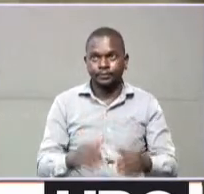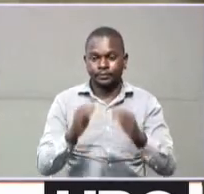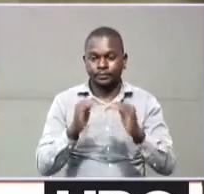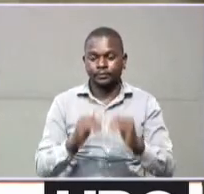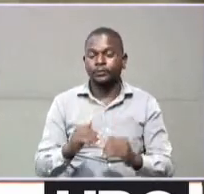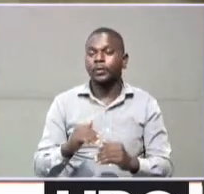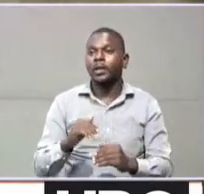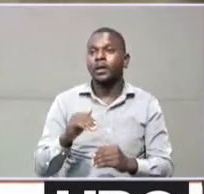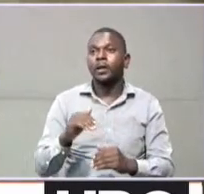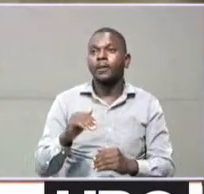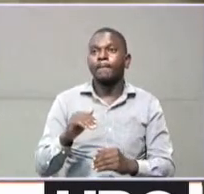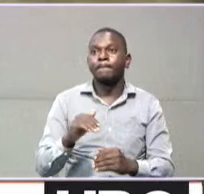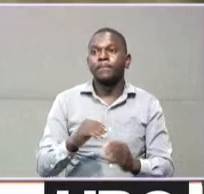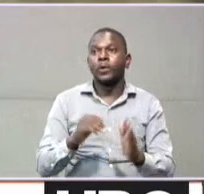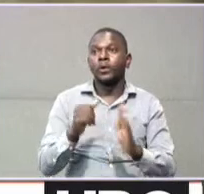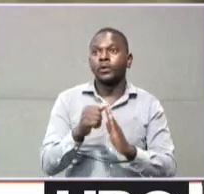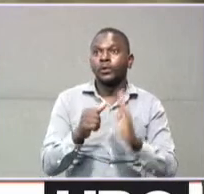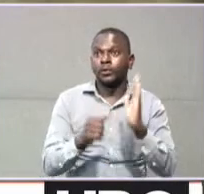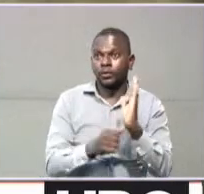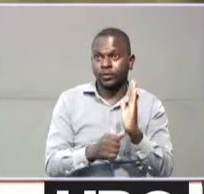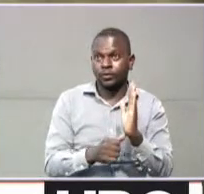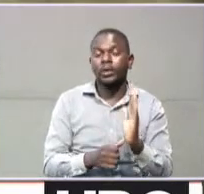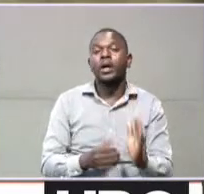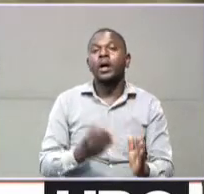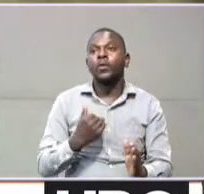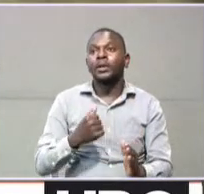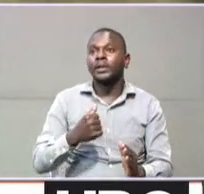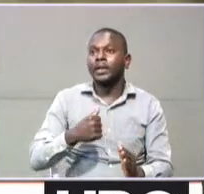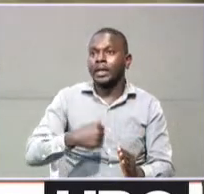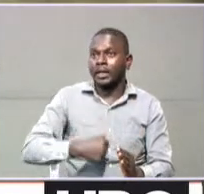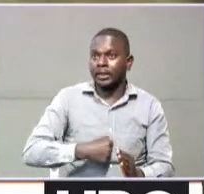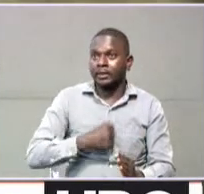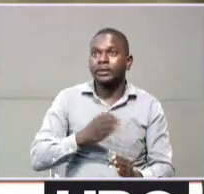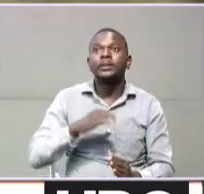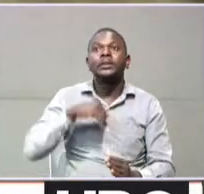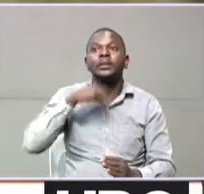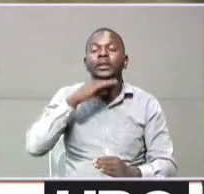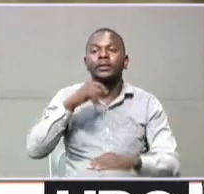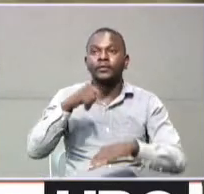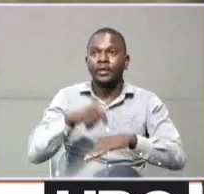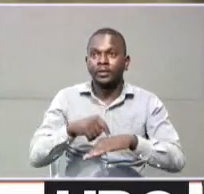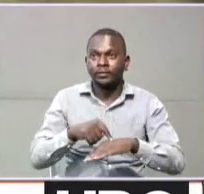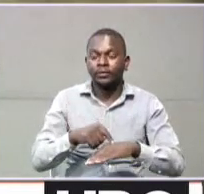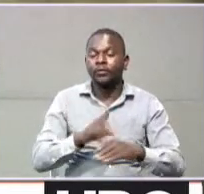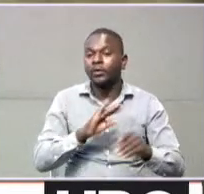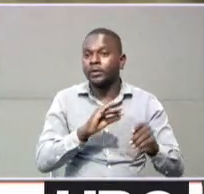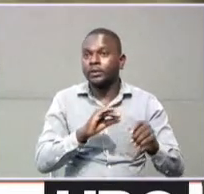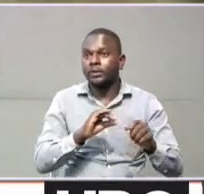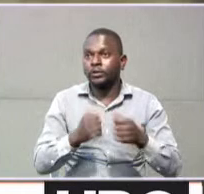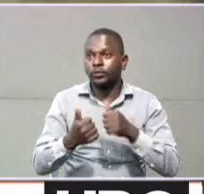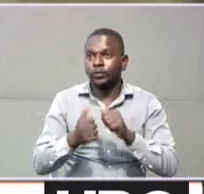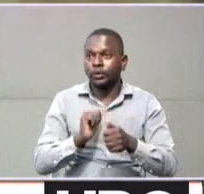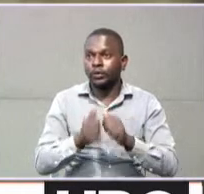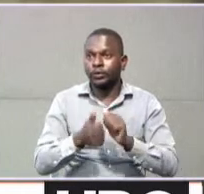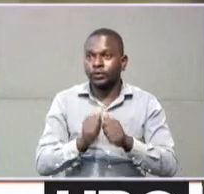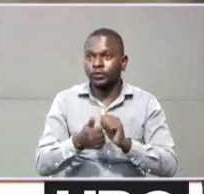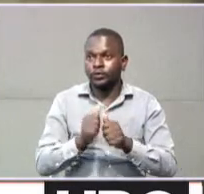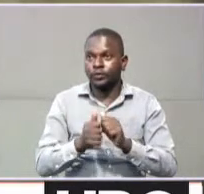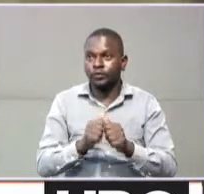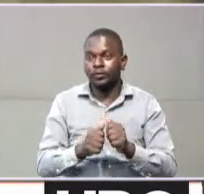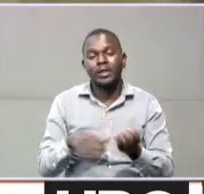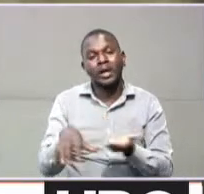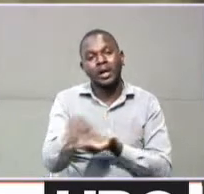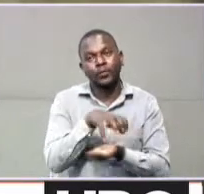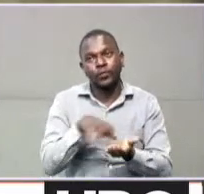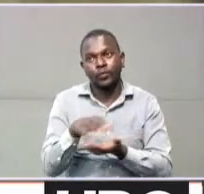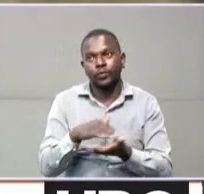colleagues on the other paper i want us to have enough time for debate without any disturbance and